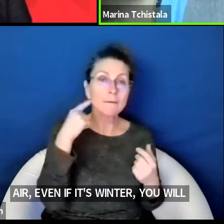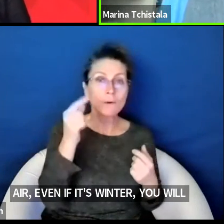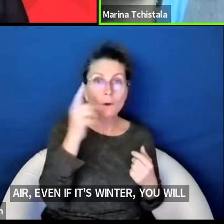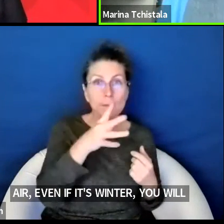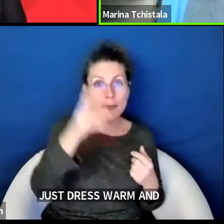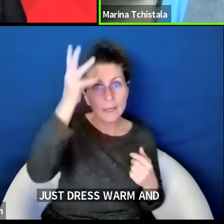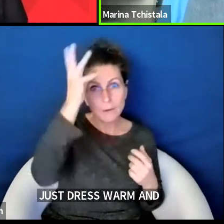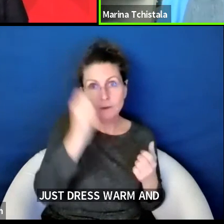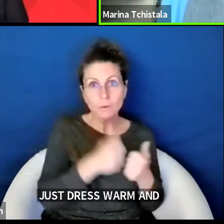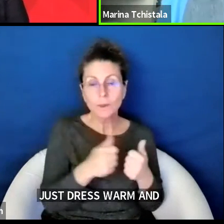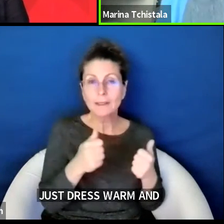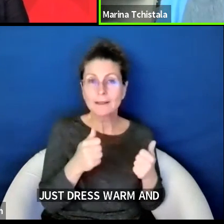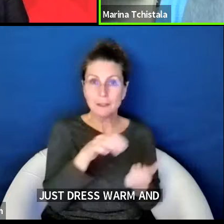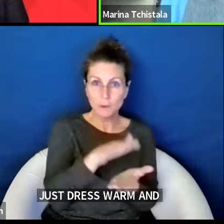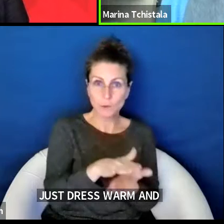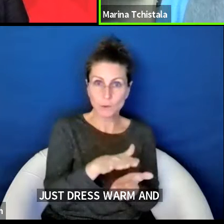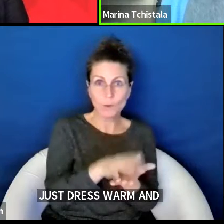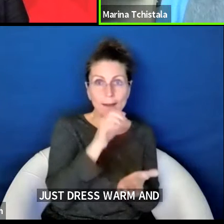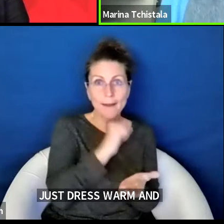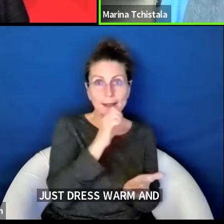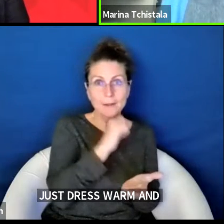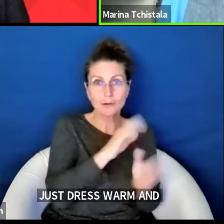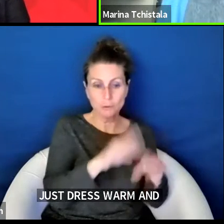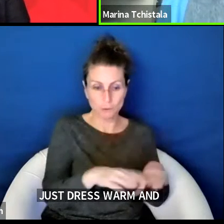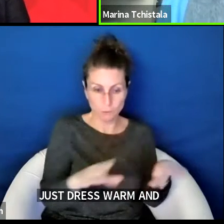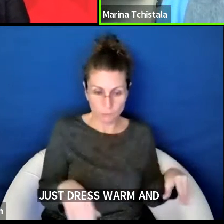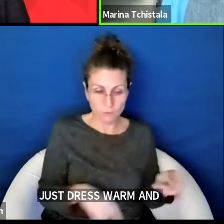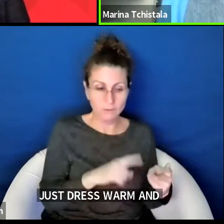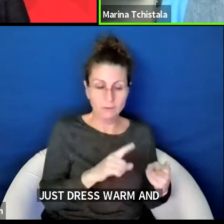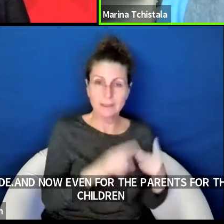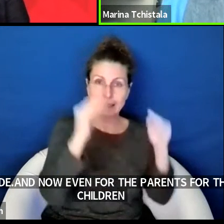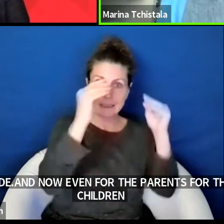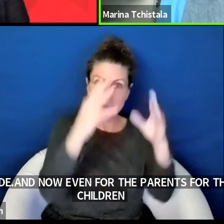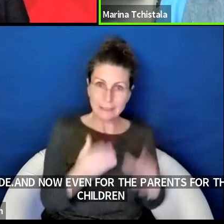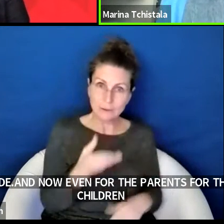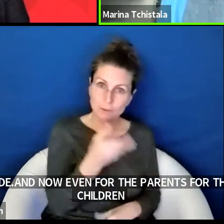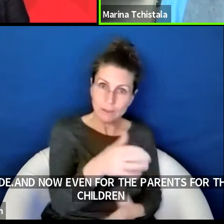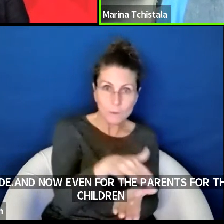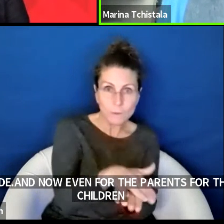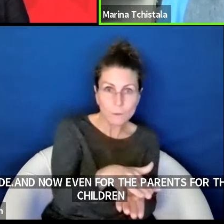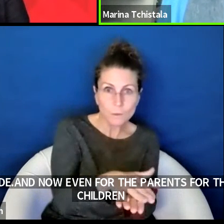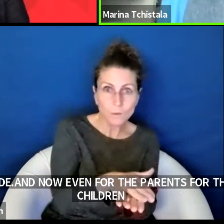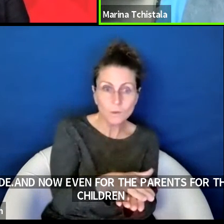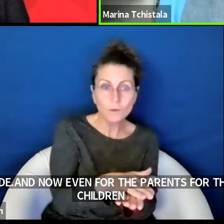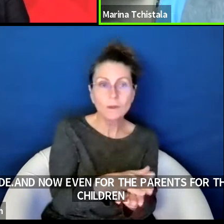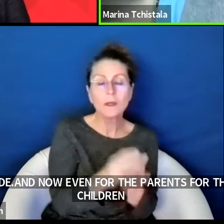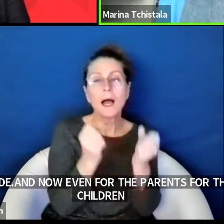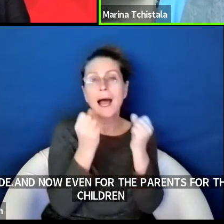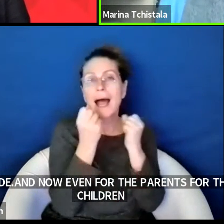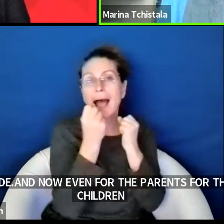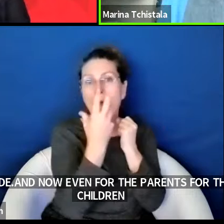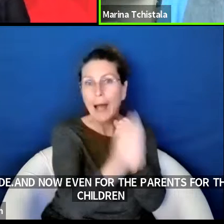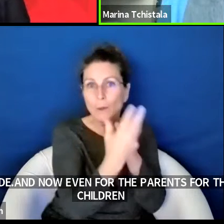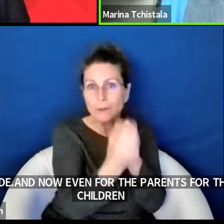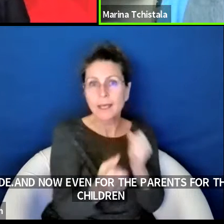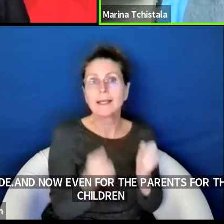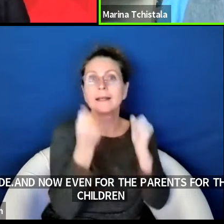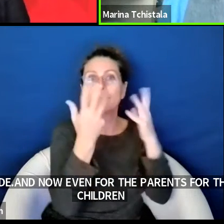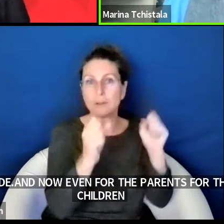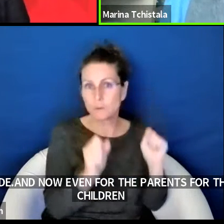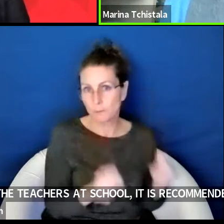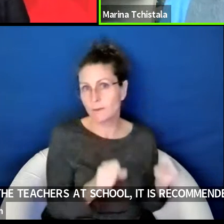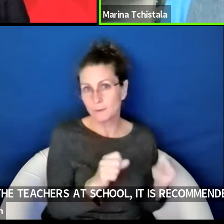children, and for the teachers at school, it is recommended to have as much outdoor activities as